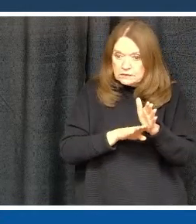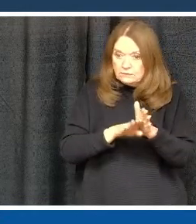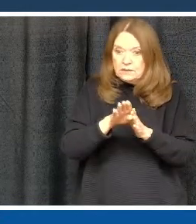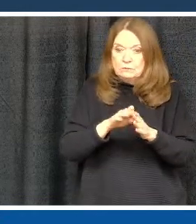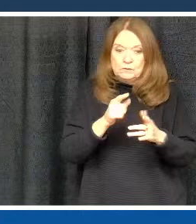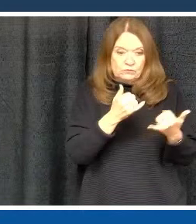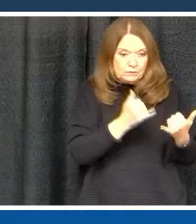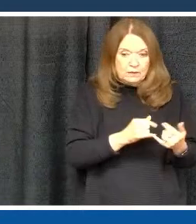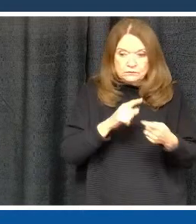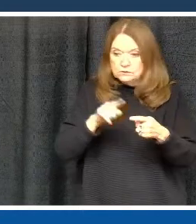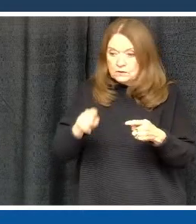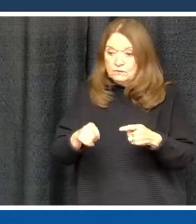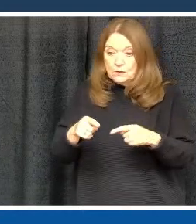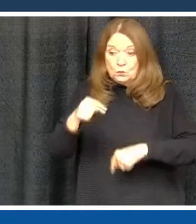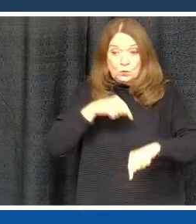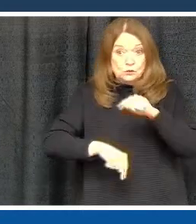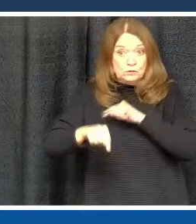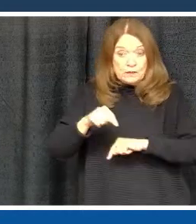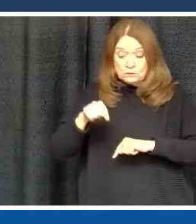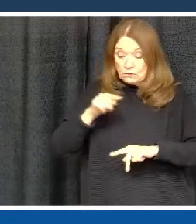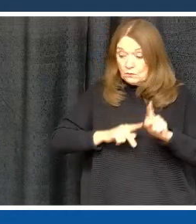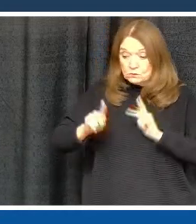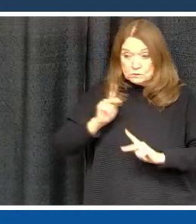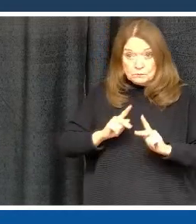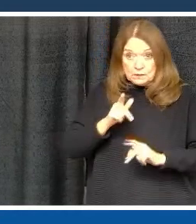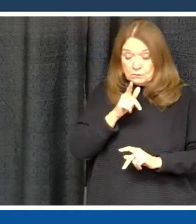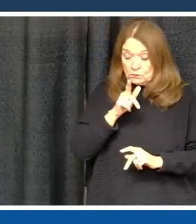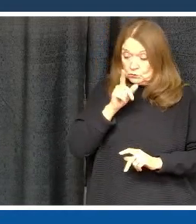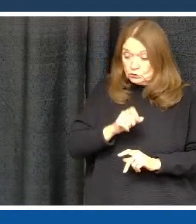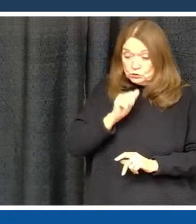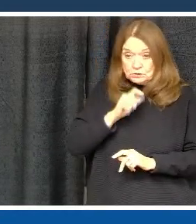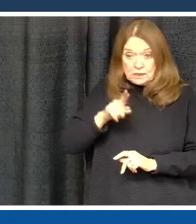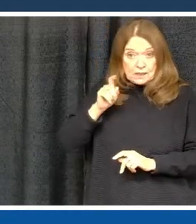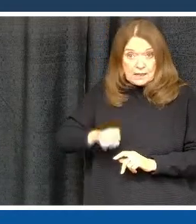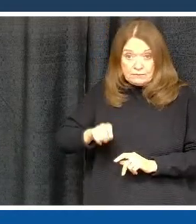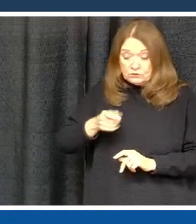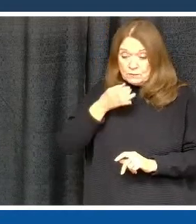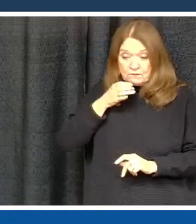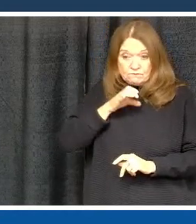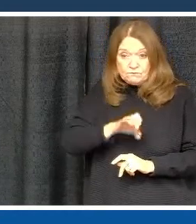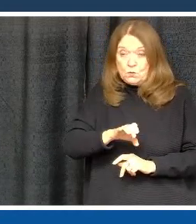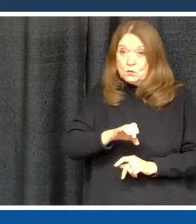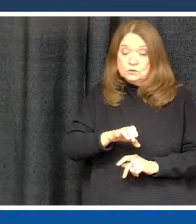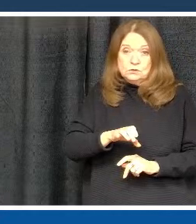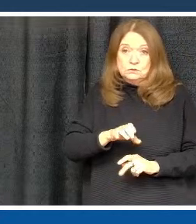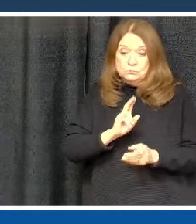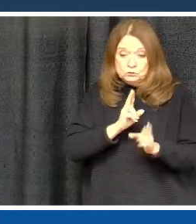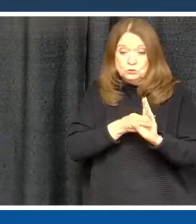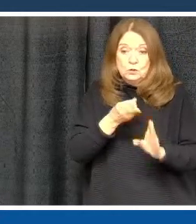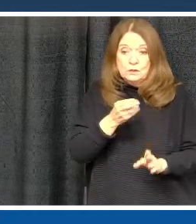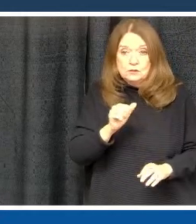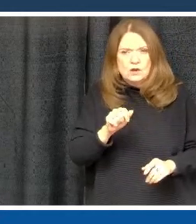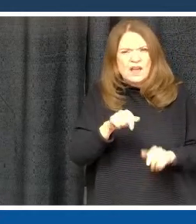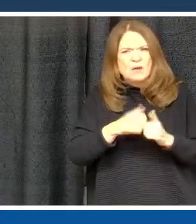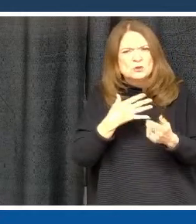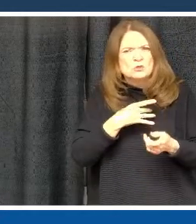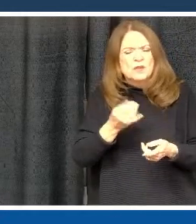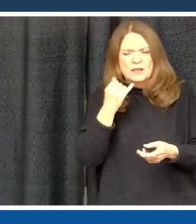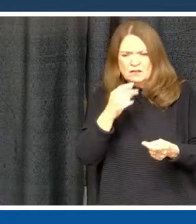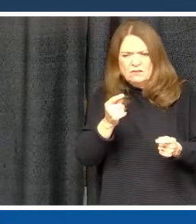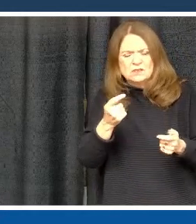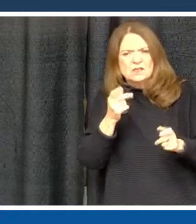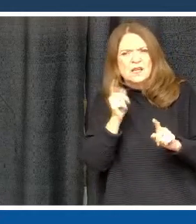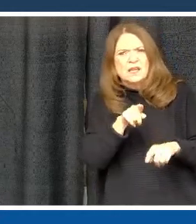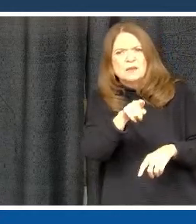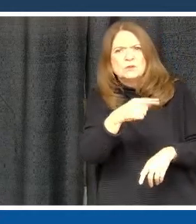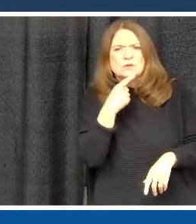that retroactively those individuals should not have to be forced into an HOA. How would you like it if I all of a sudden came to you and